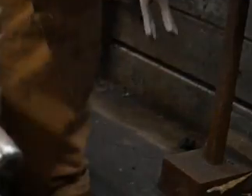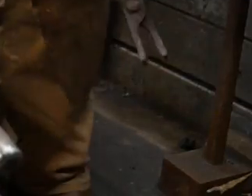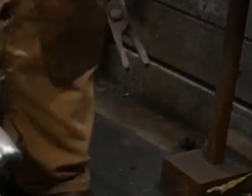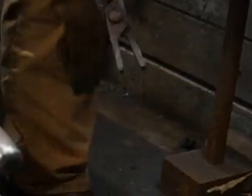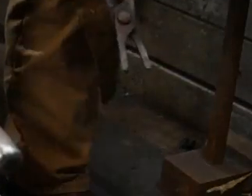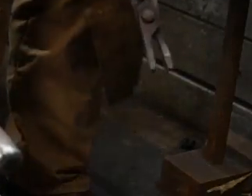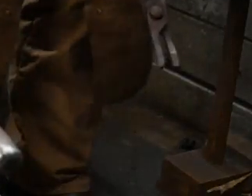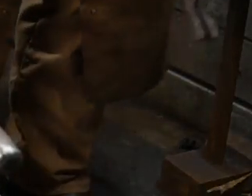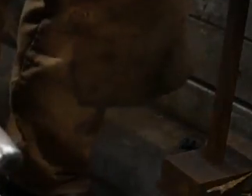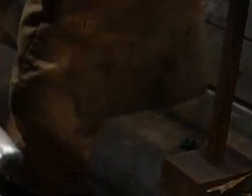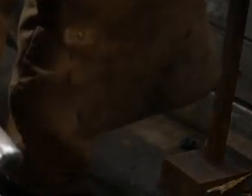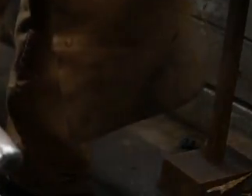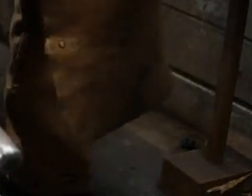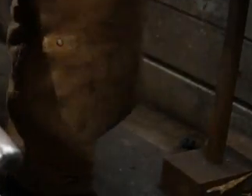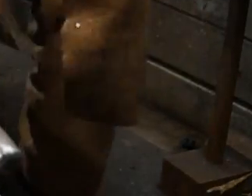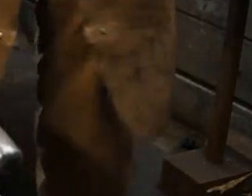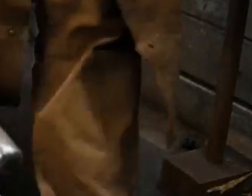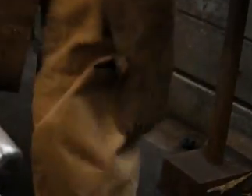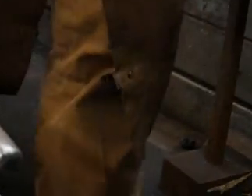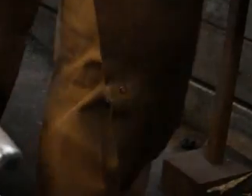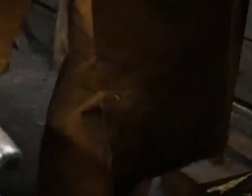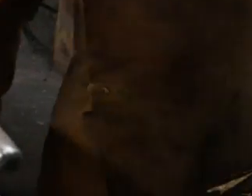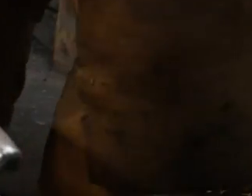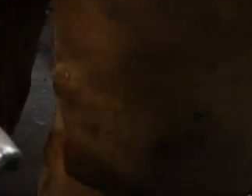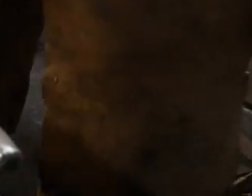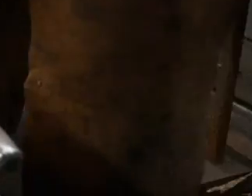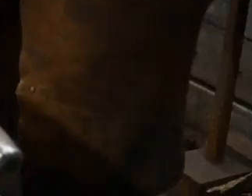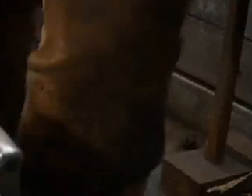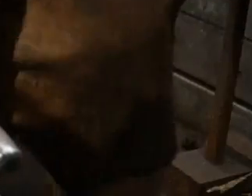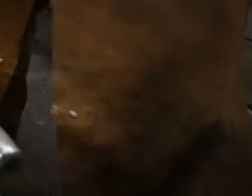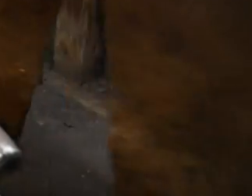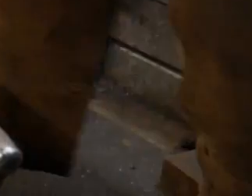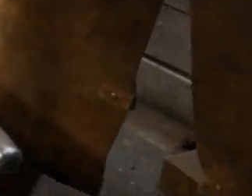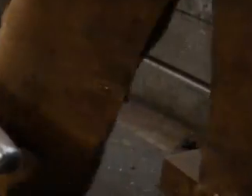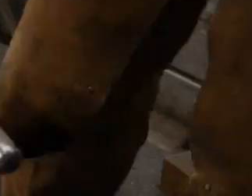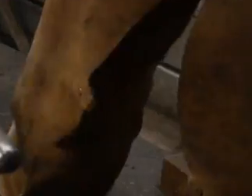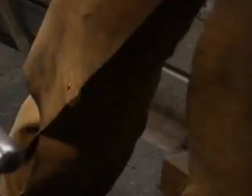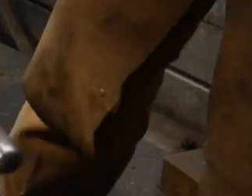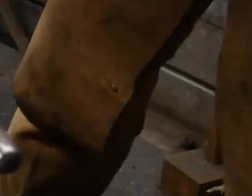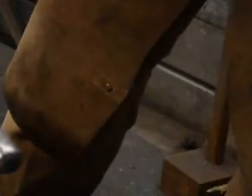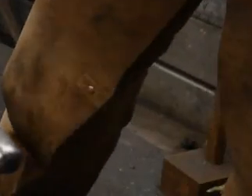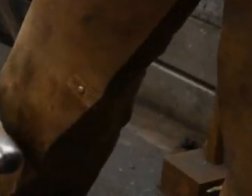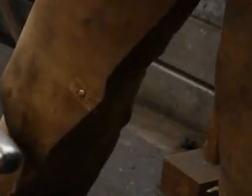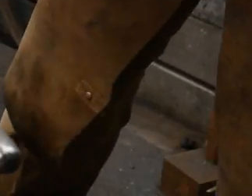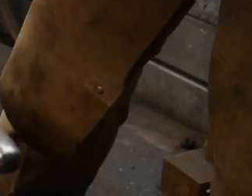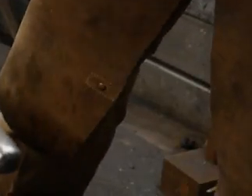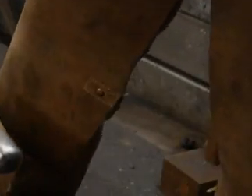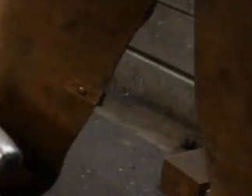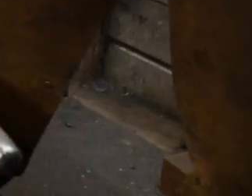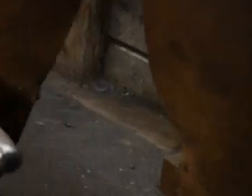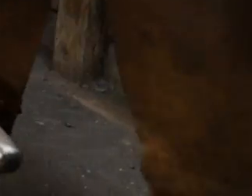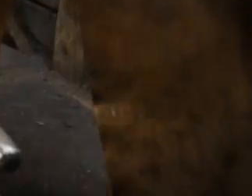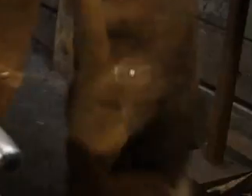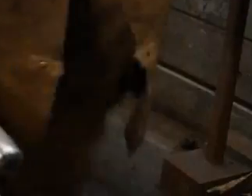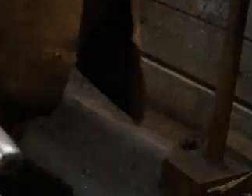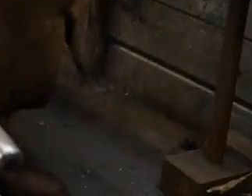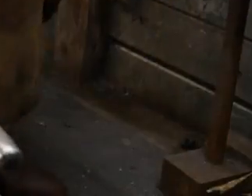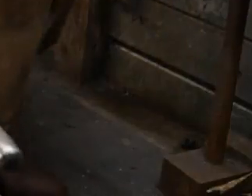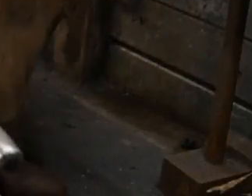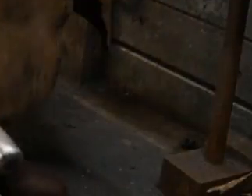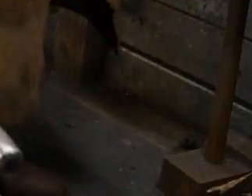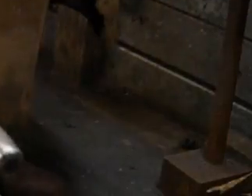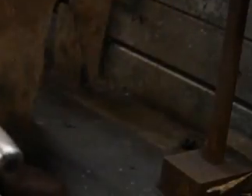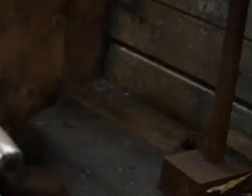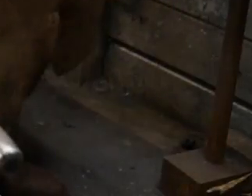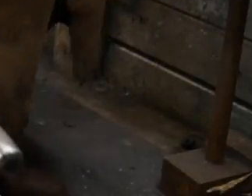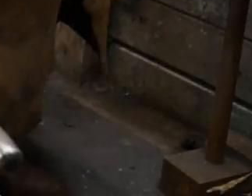Give them a second to think about that one. Okay. Wait and see if we get an answer. Yeah. We got Manga 12